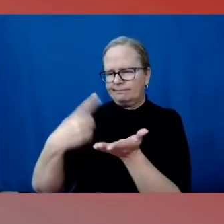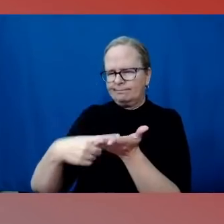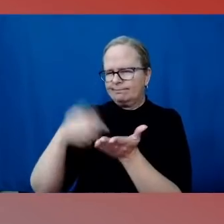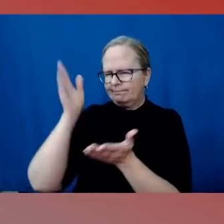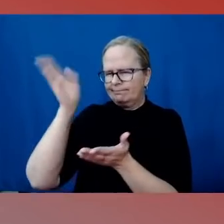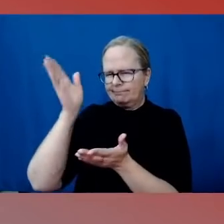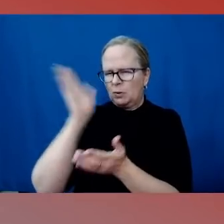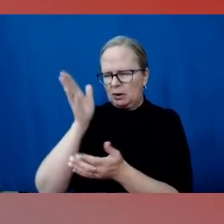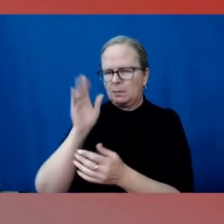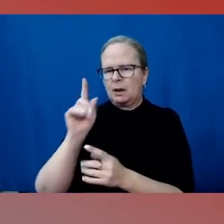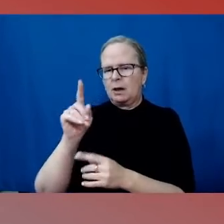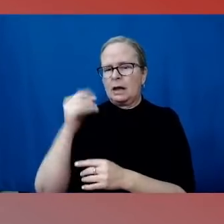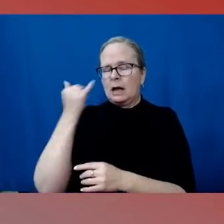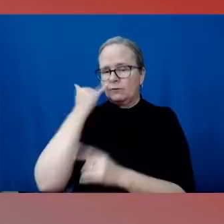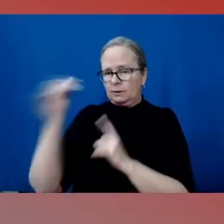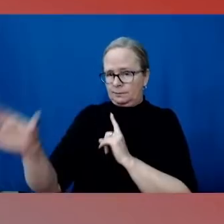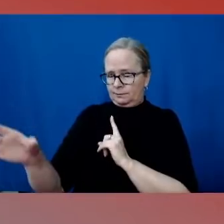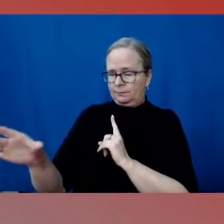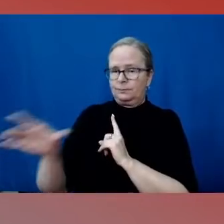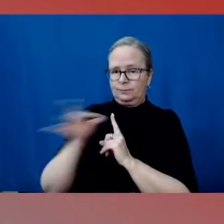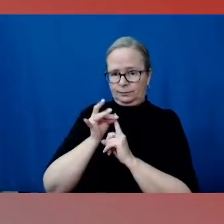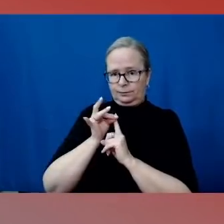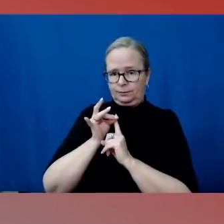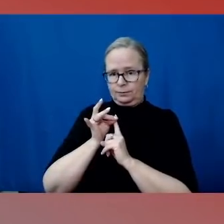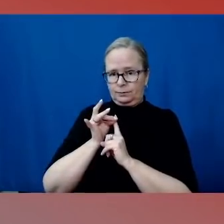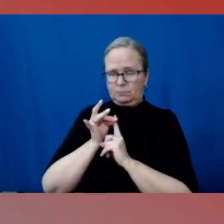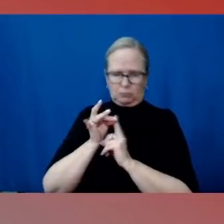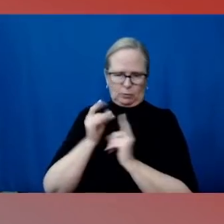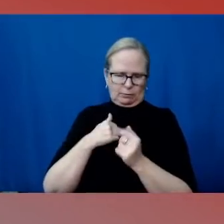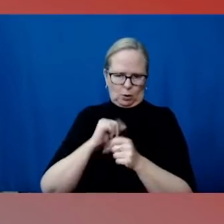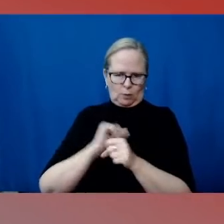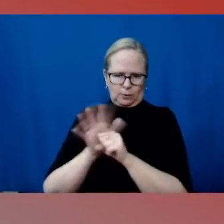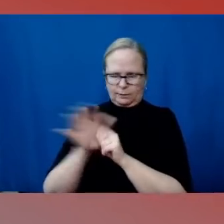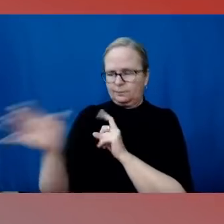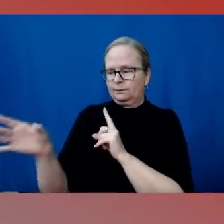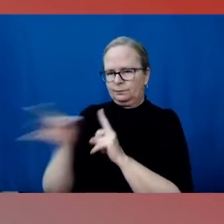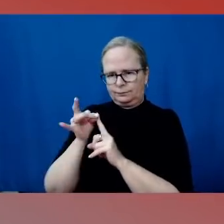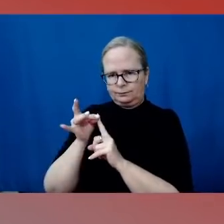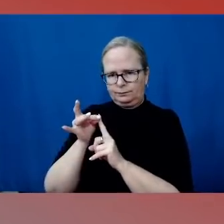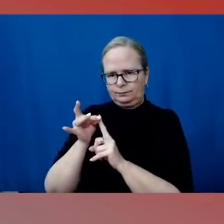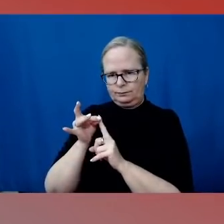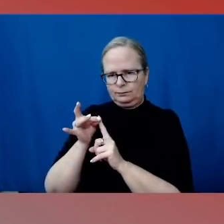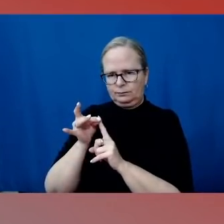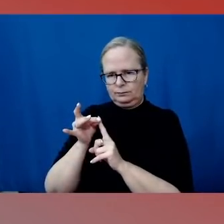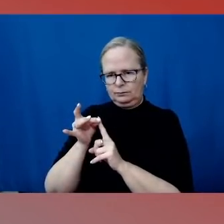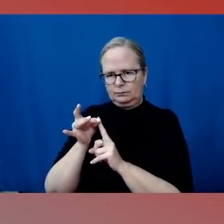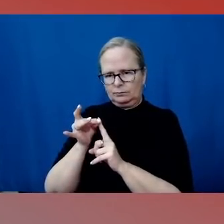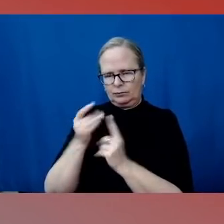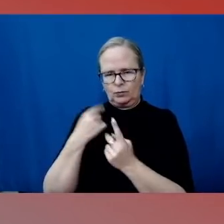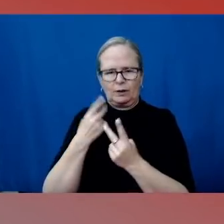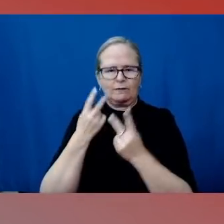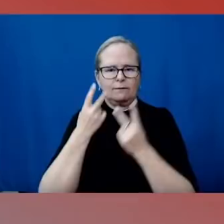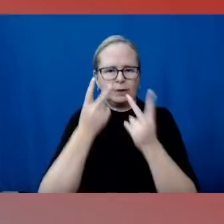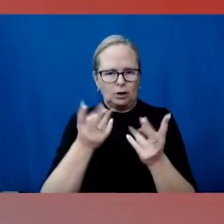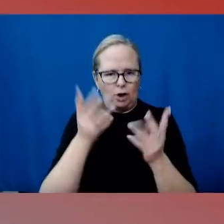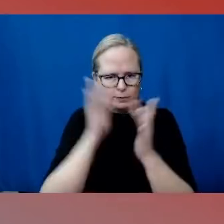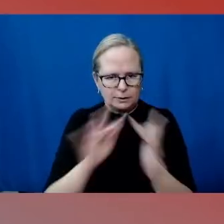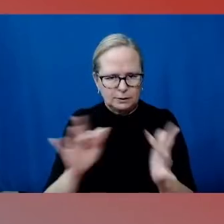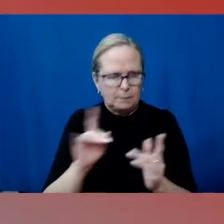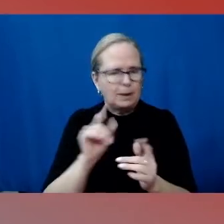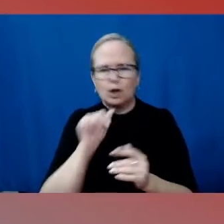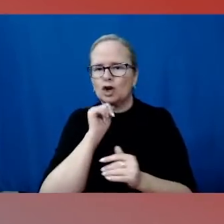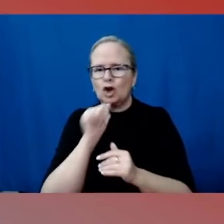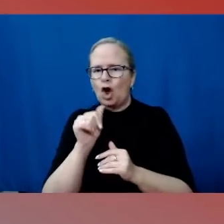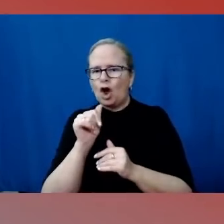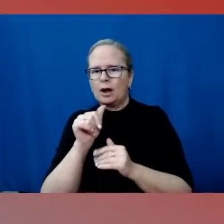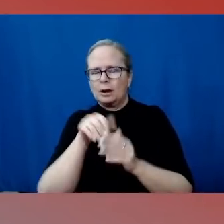briefing on, if I were to contract COVID, maybe even to the point that I needed to come visit either of you in